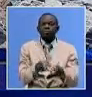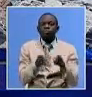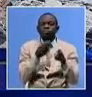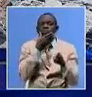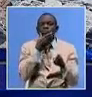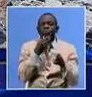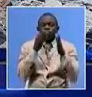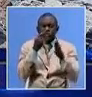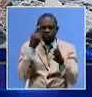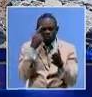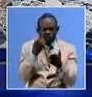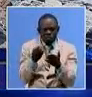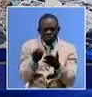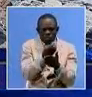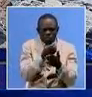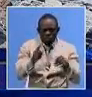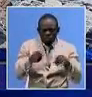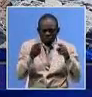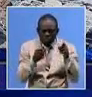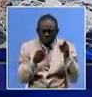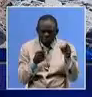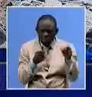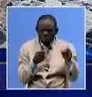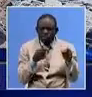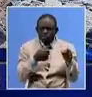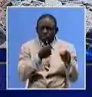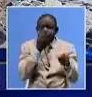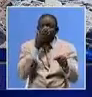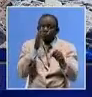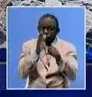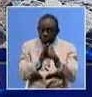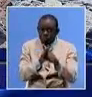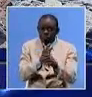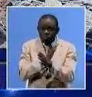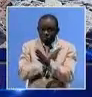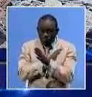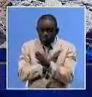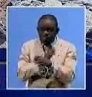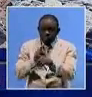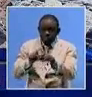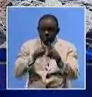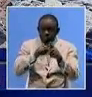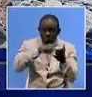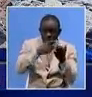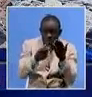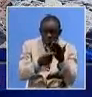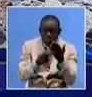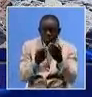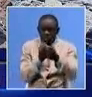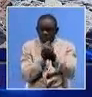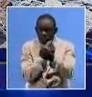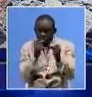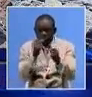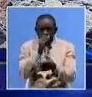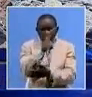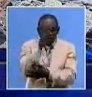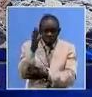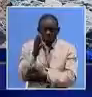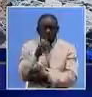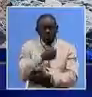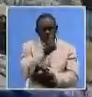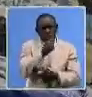Bloom pledged to support Zambia in funding alternative activities for those engaged in deforestation. Mary Mwekesa has this